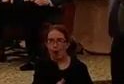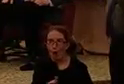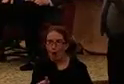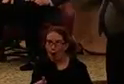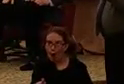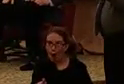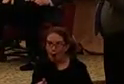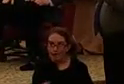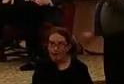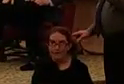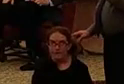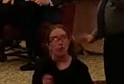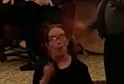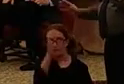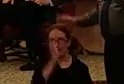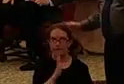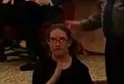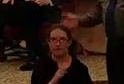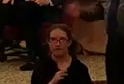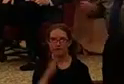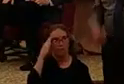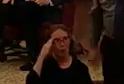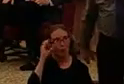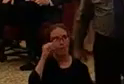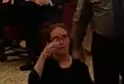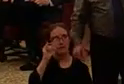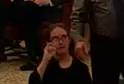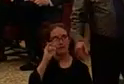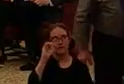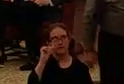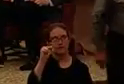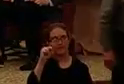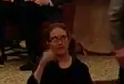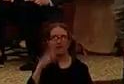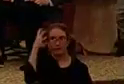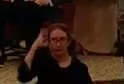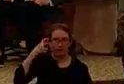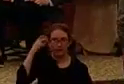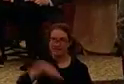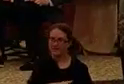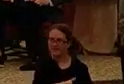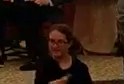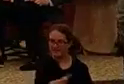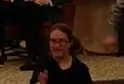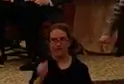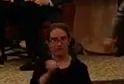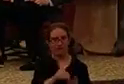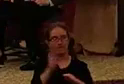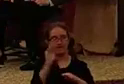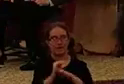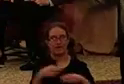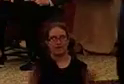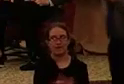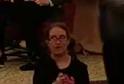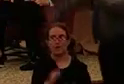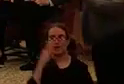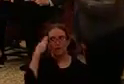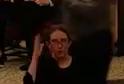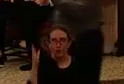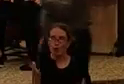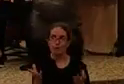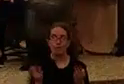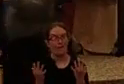alley. No, God. You know this is Chicago. It's crazy to turn down a dark alley in the middle of the night here. You don't know who's waiting